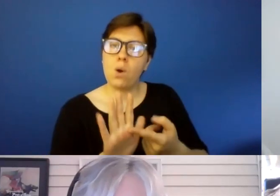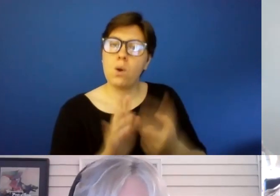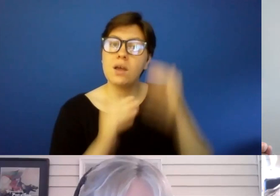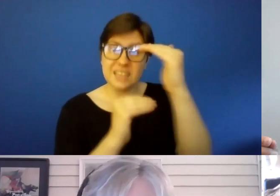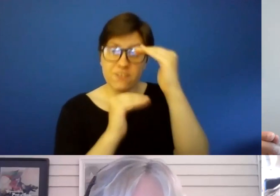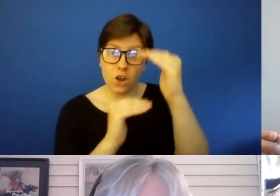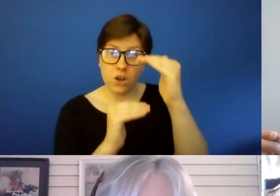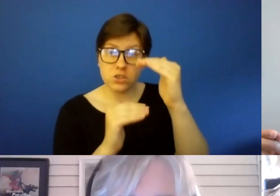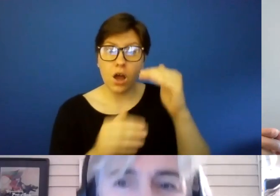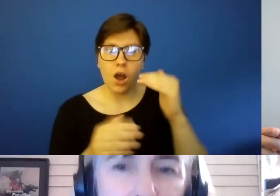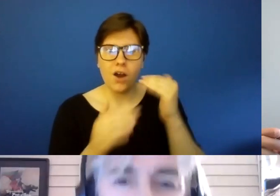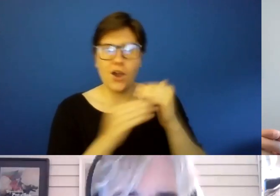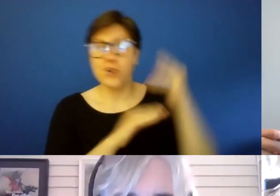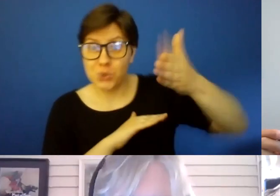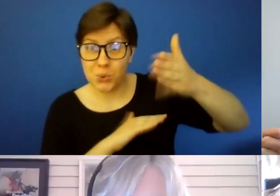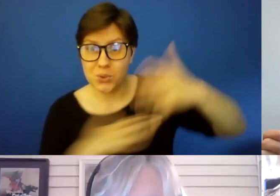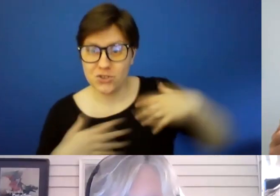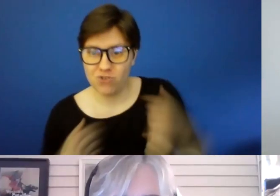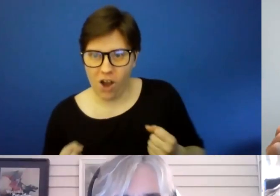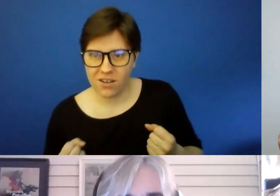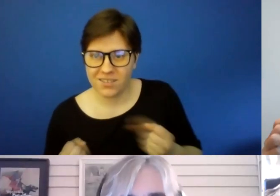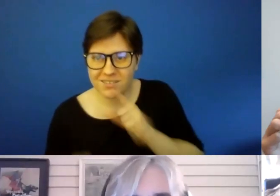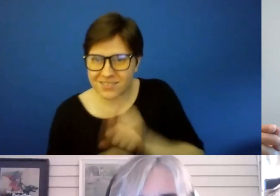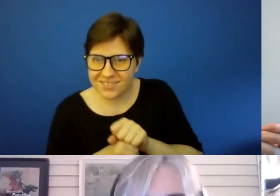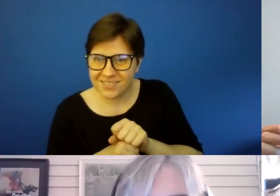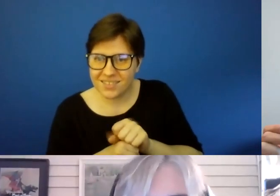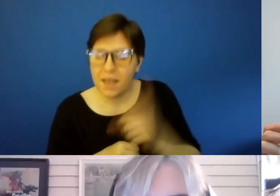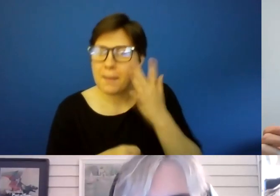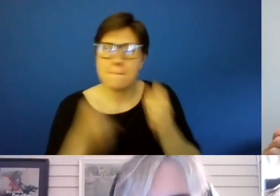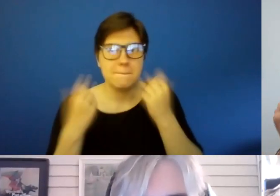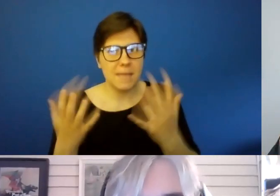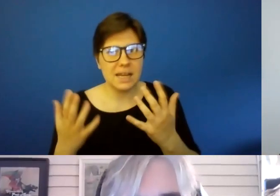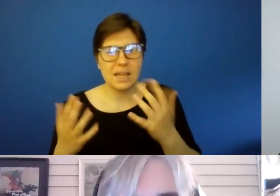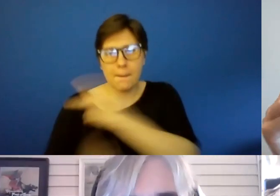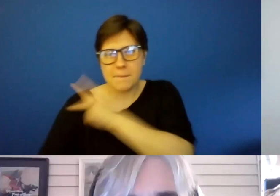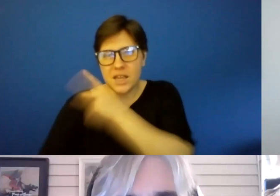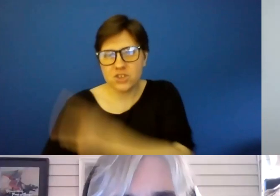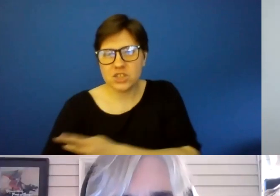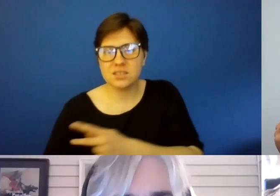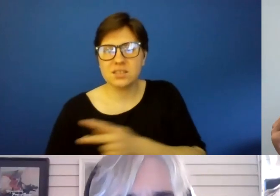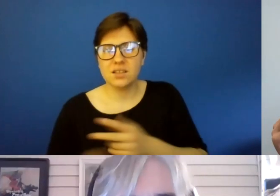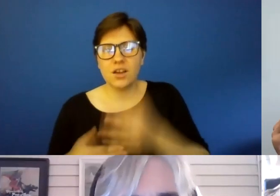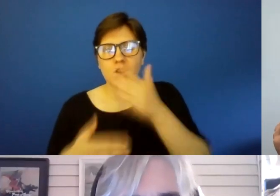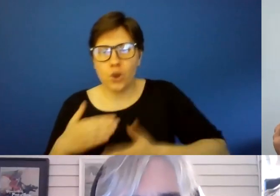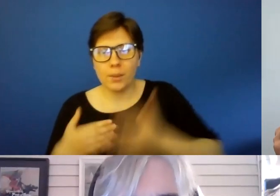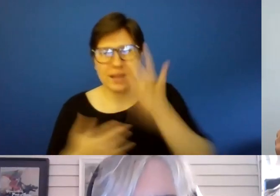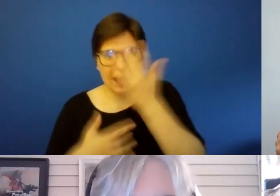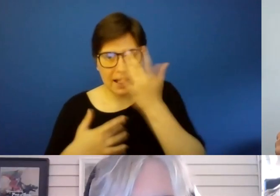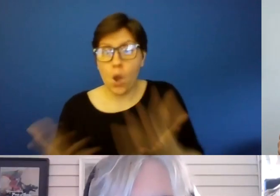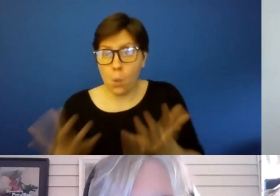are too strong. Because there's many terminally ill patients who want to hasten their death with